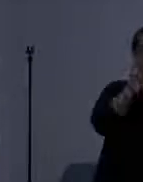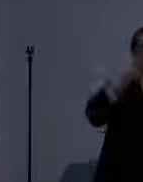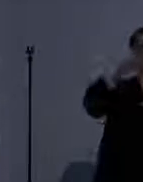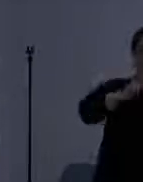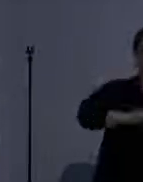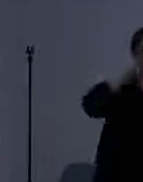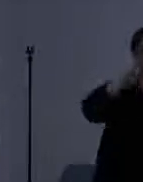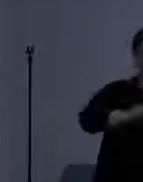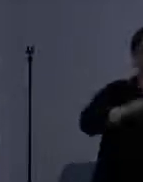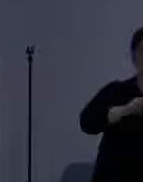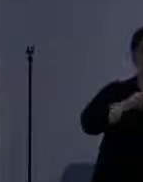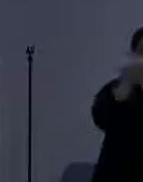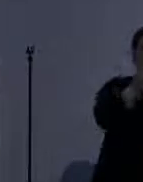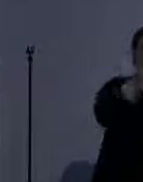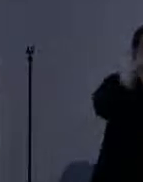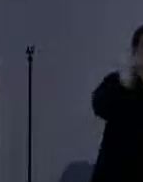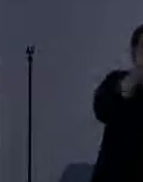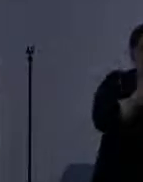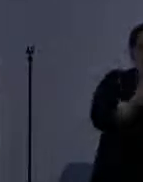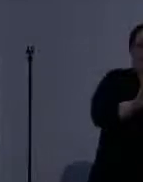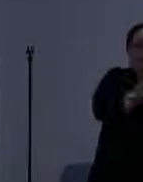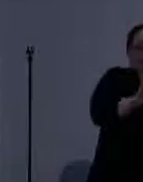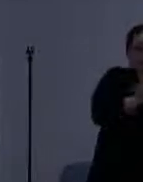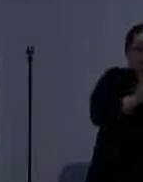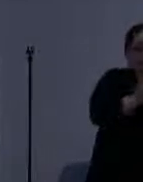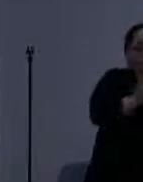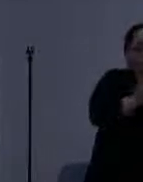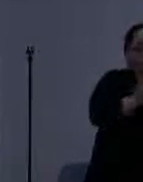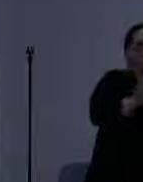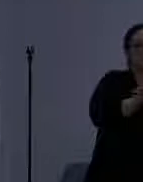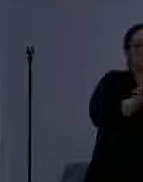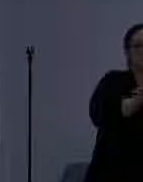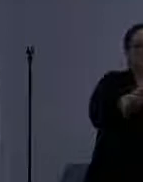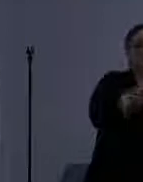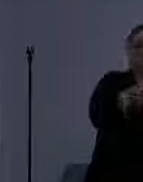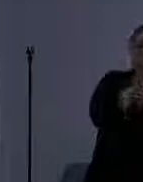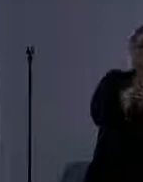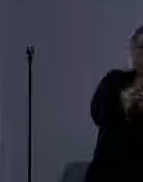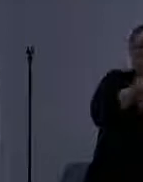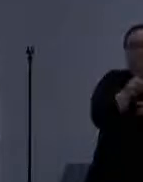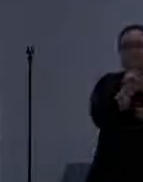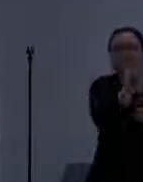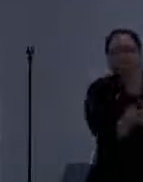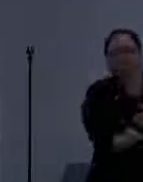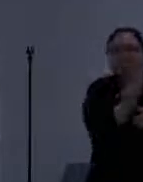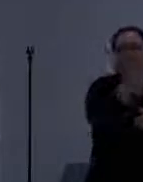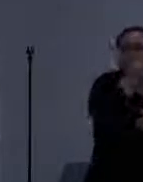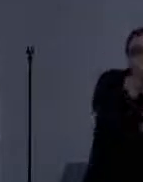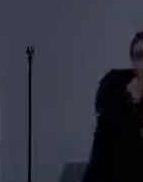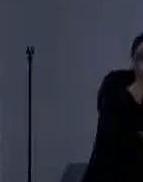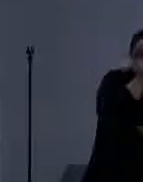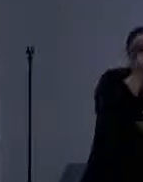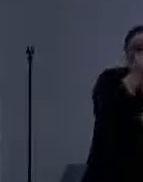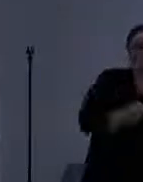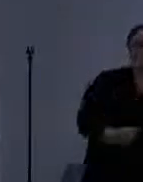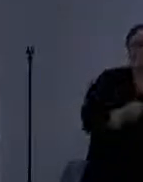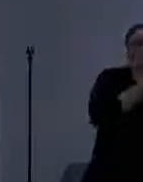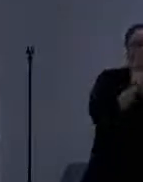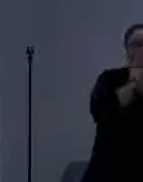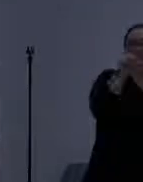developmental safeguards are around building the capability and the support systems that